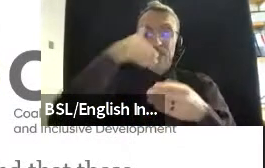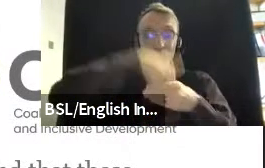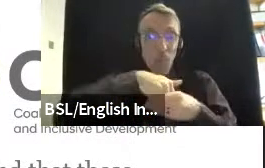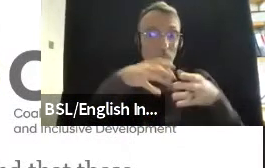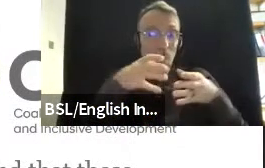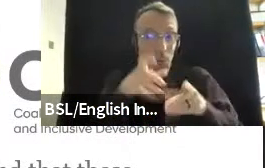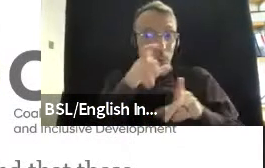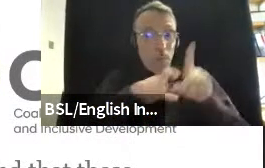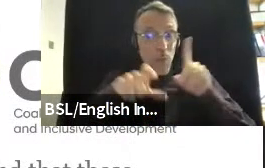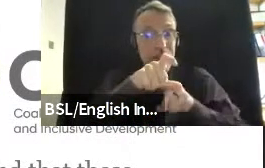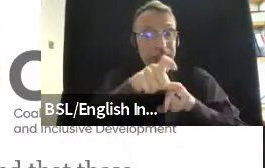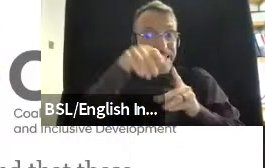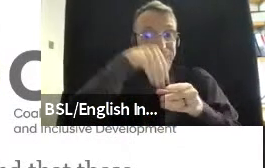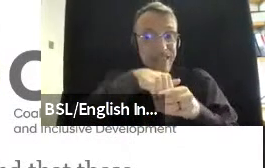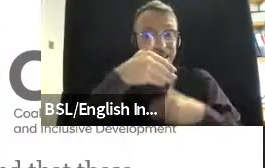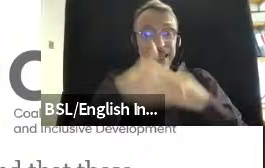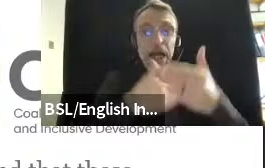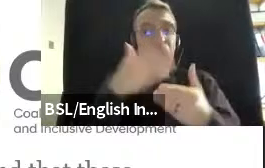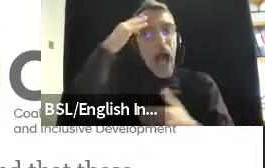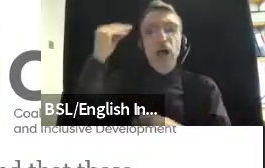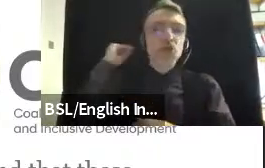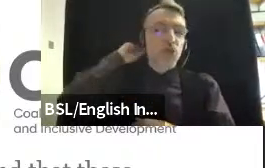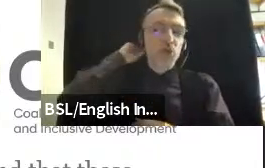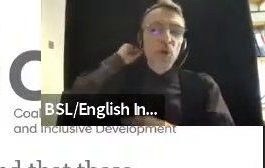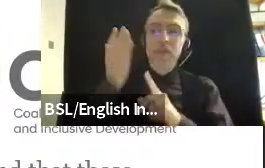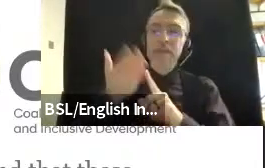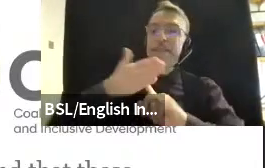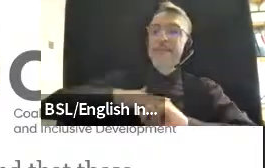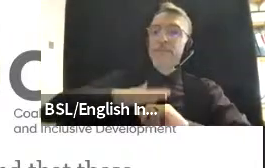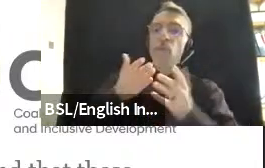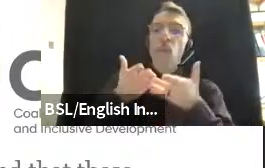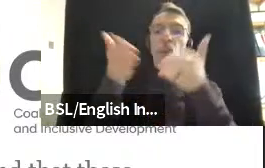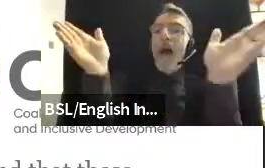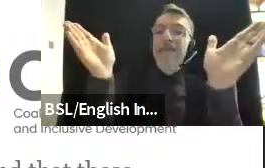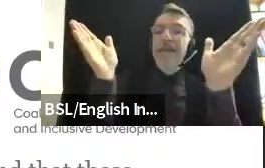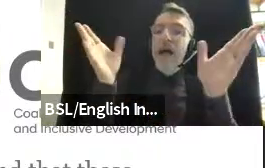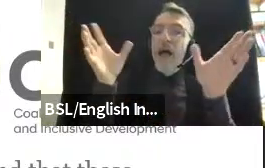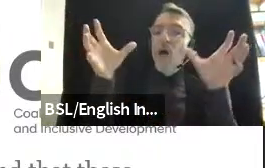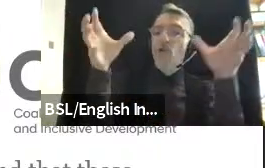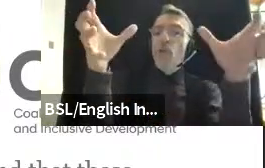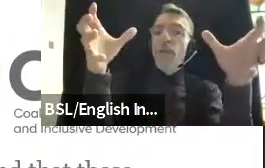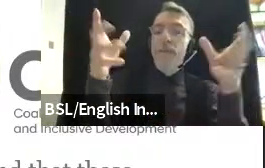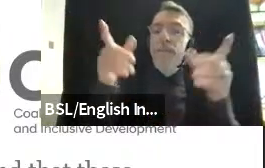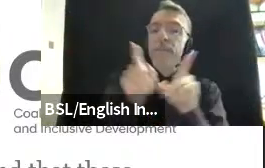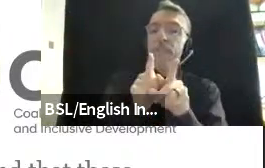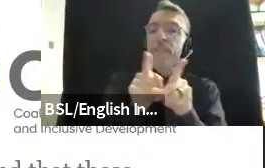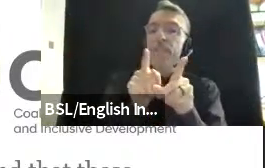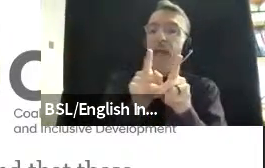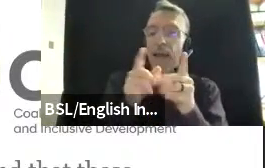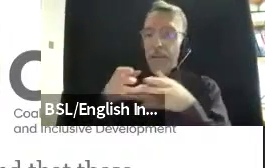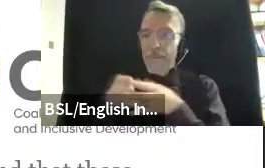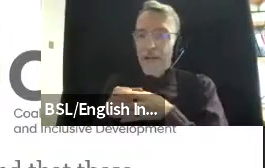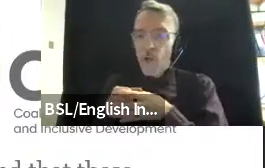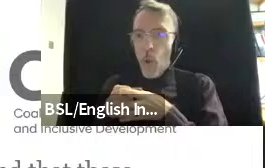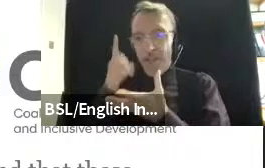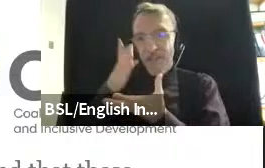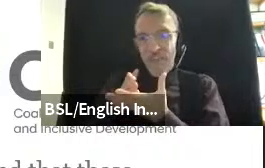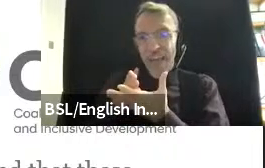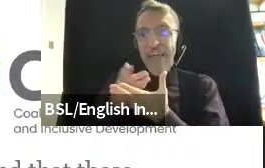community, and it should not be assumed that discrimination against a wider group, such as members of a minority faith